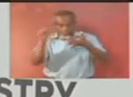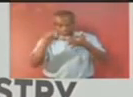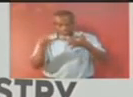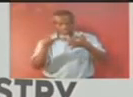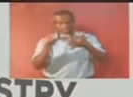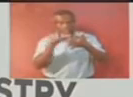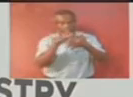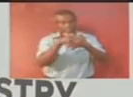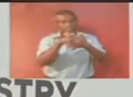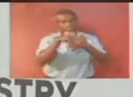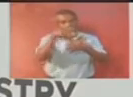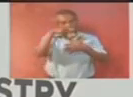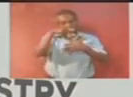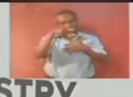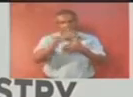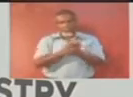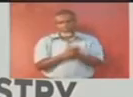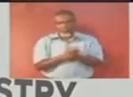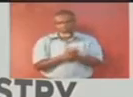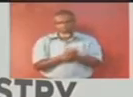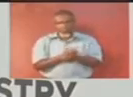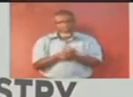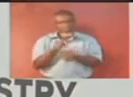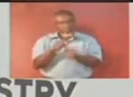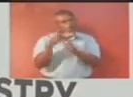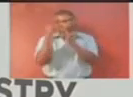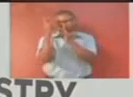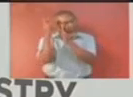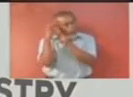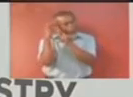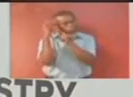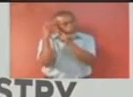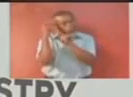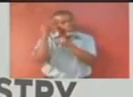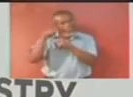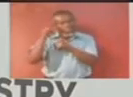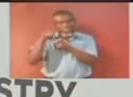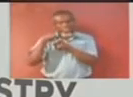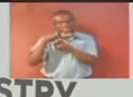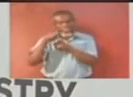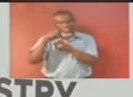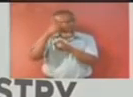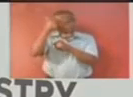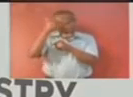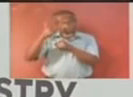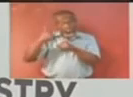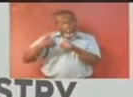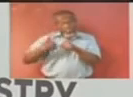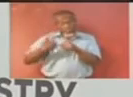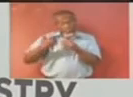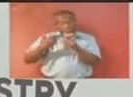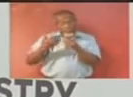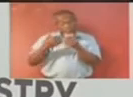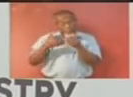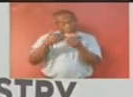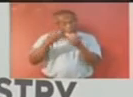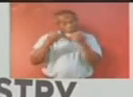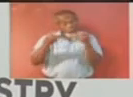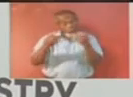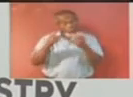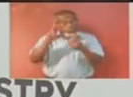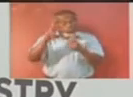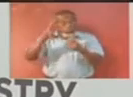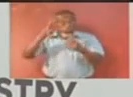that we have reason to be optimistic, because there are as many as 280 vaccines in